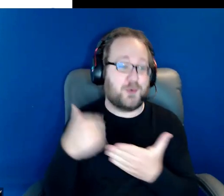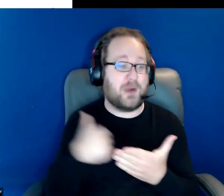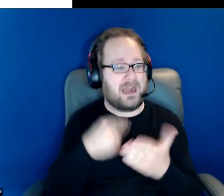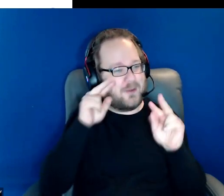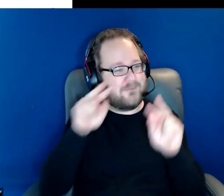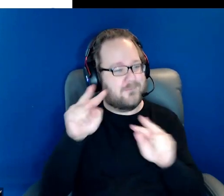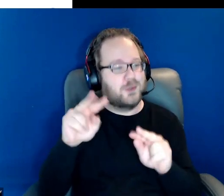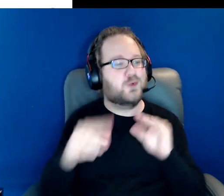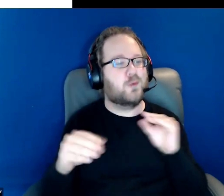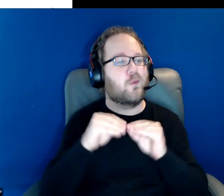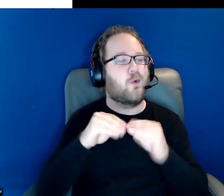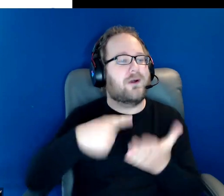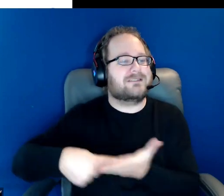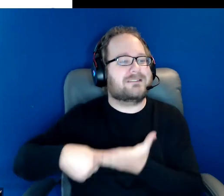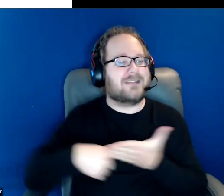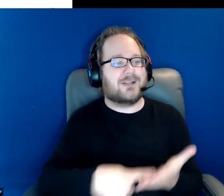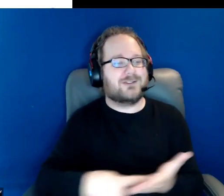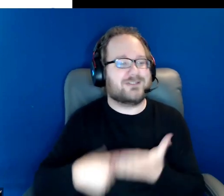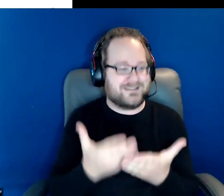discussion.